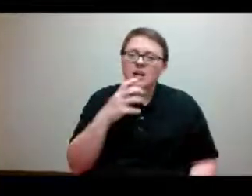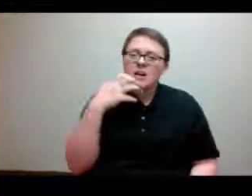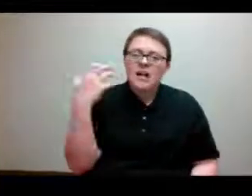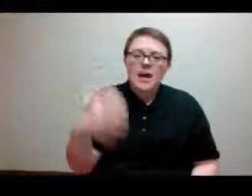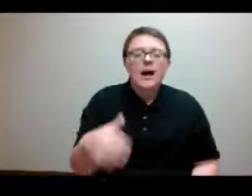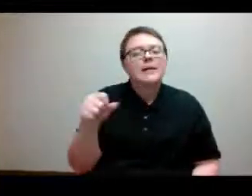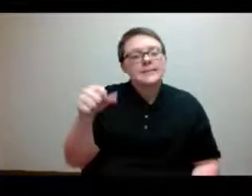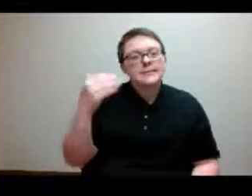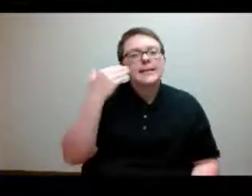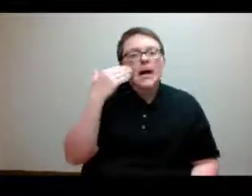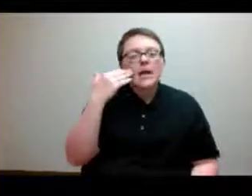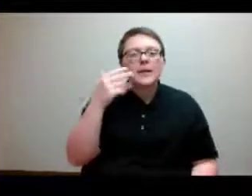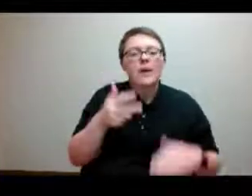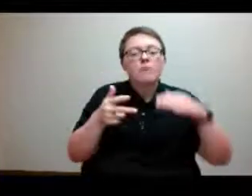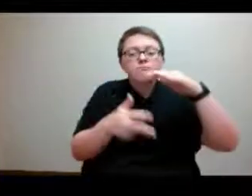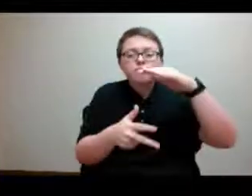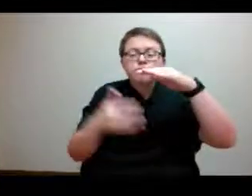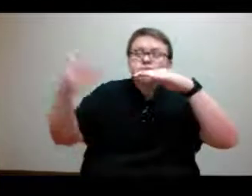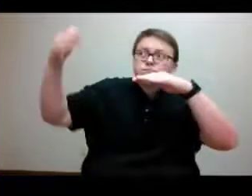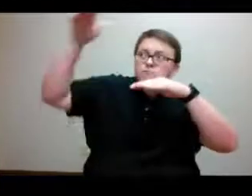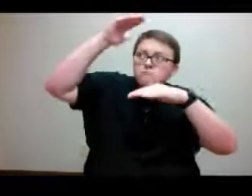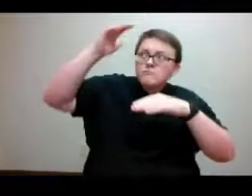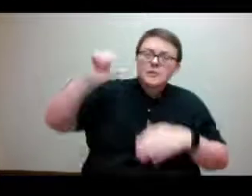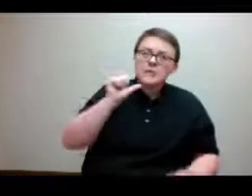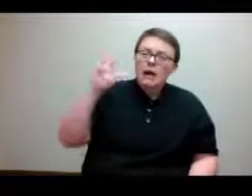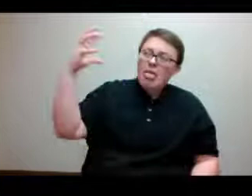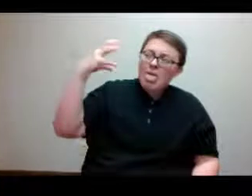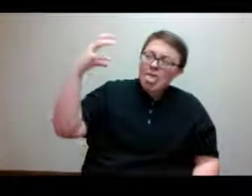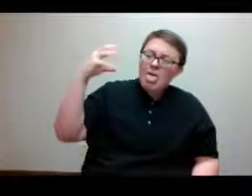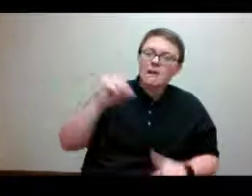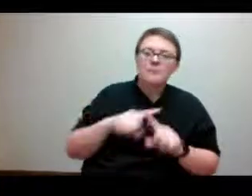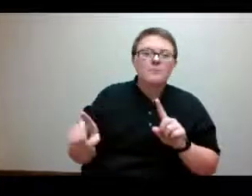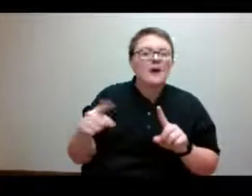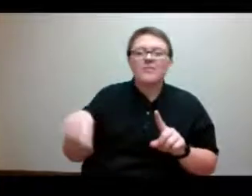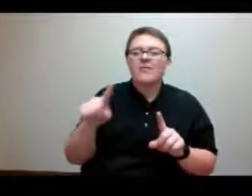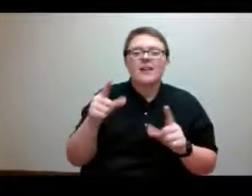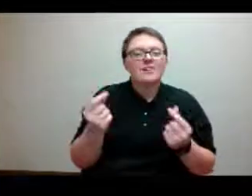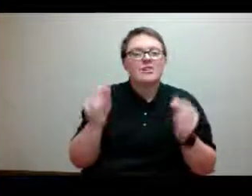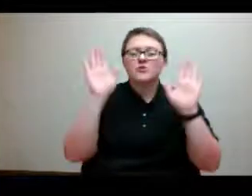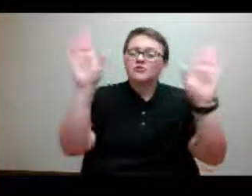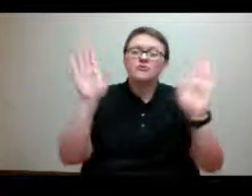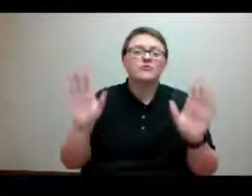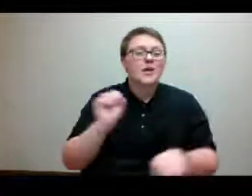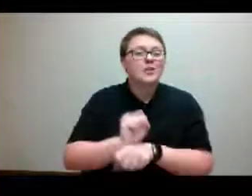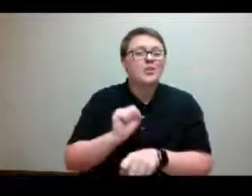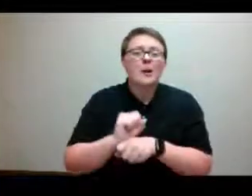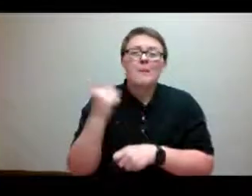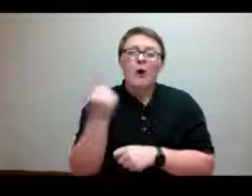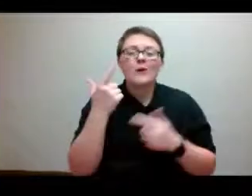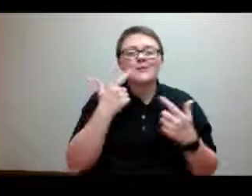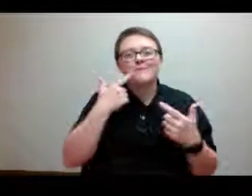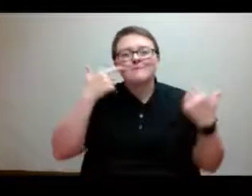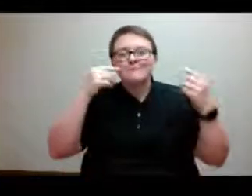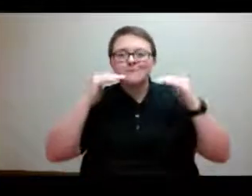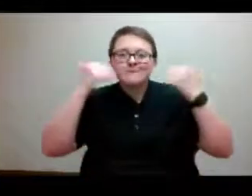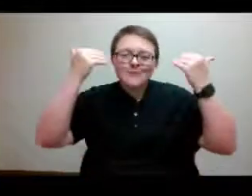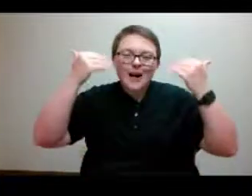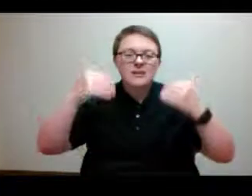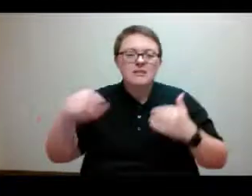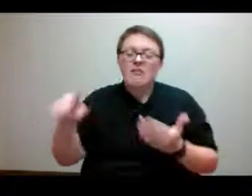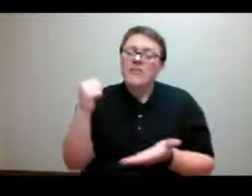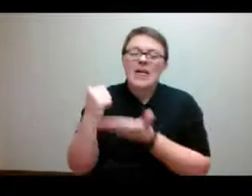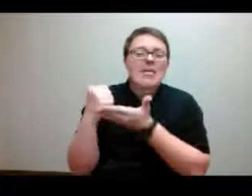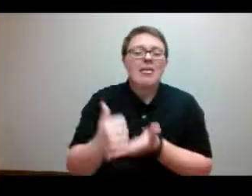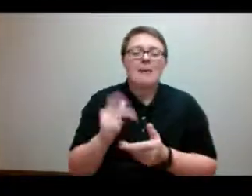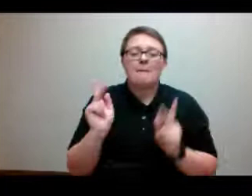in the shade, and they just did a phenomenal job. They always had smiles on their faces, and they helped people, they